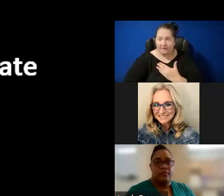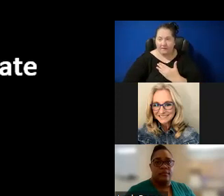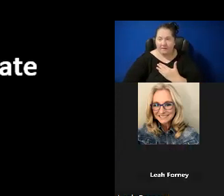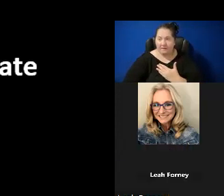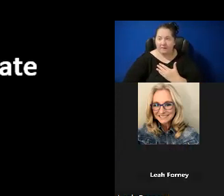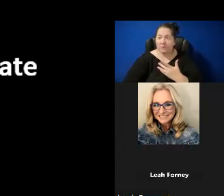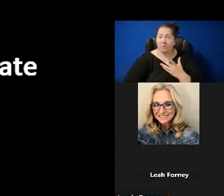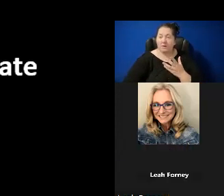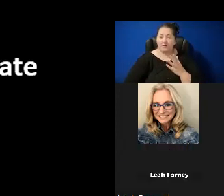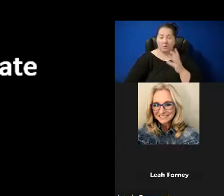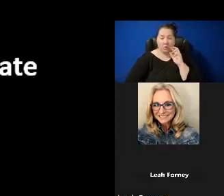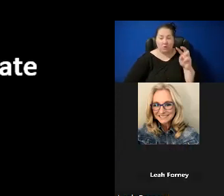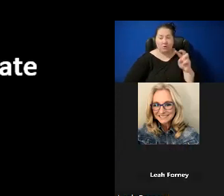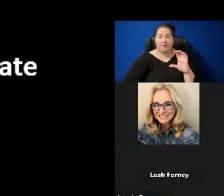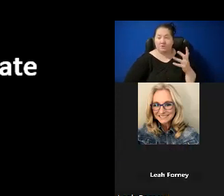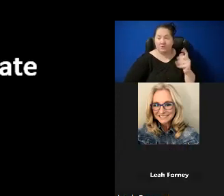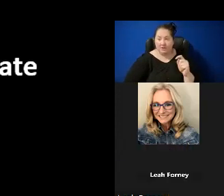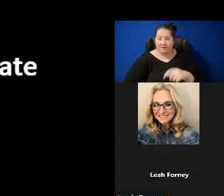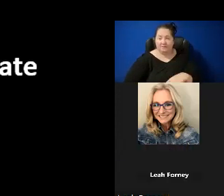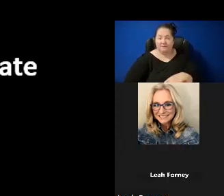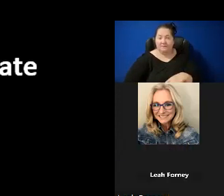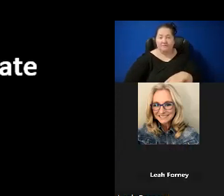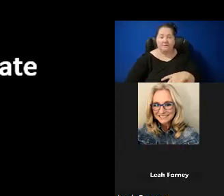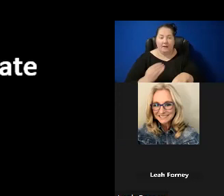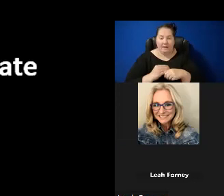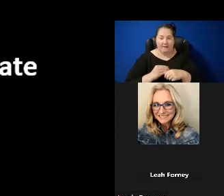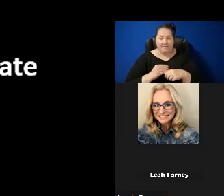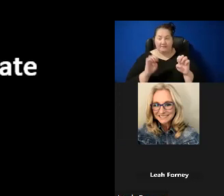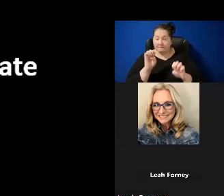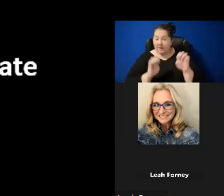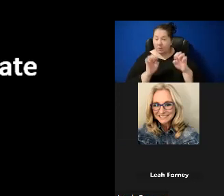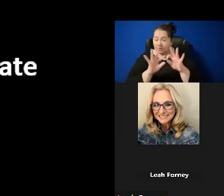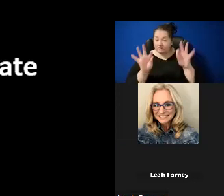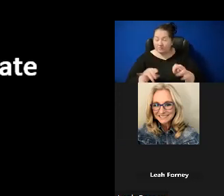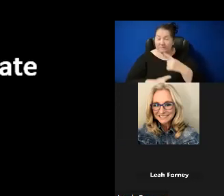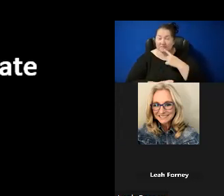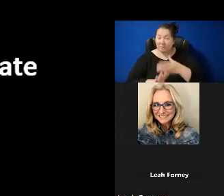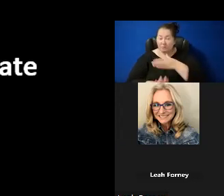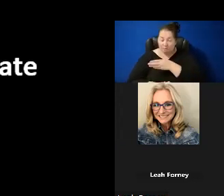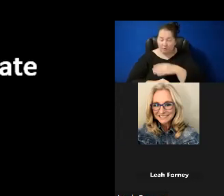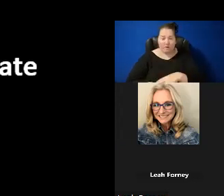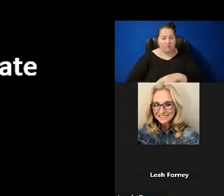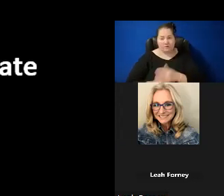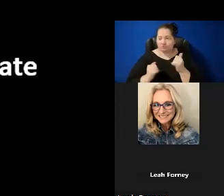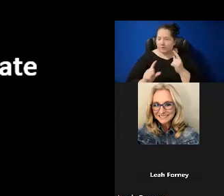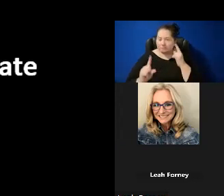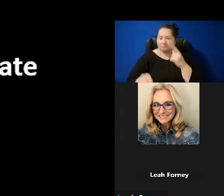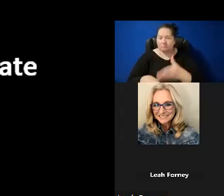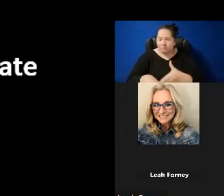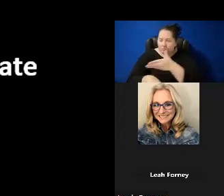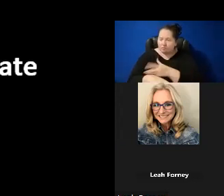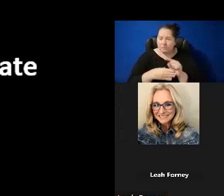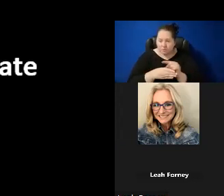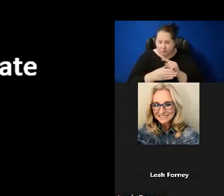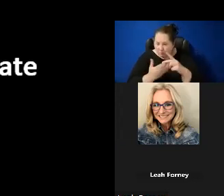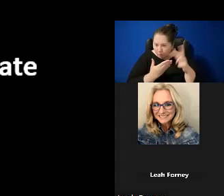everyone's attention to the chat. I just posted the evaluation form. Again, as I said before, we are constantly striving to improve our training programs